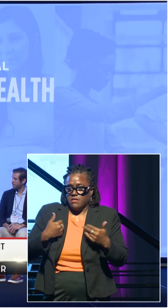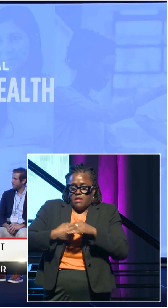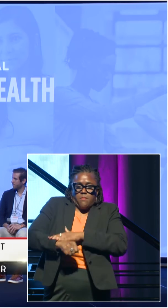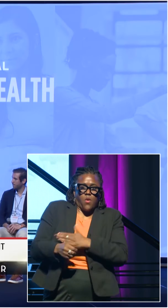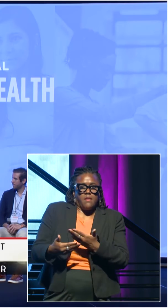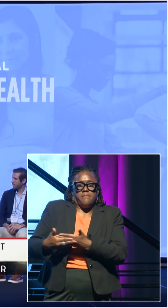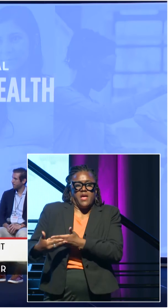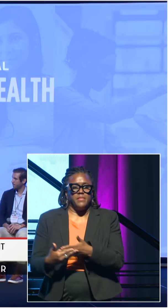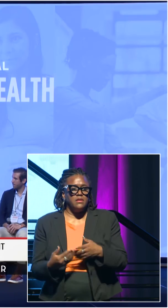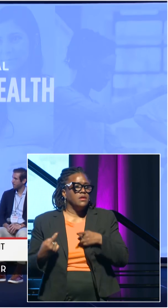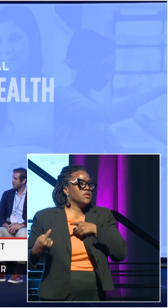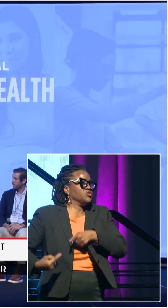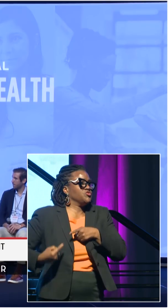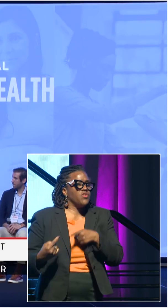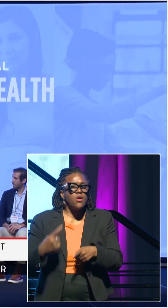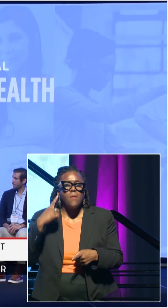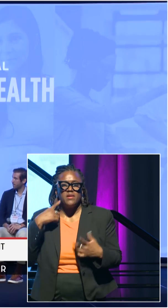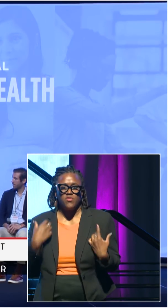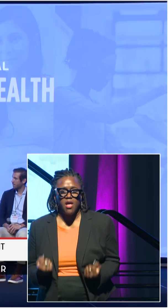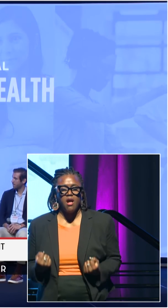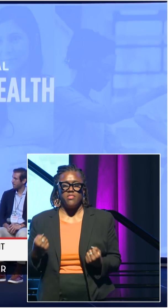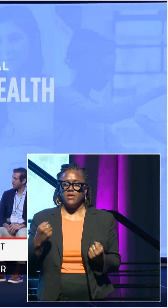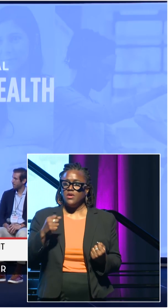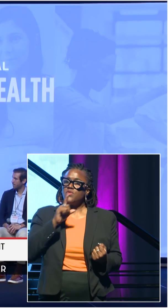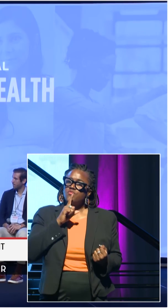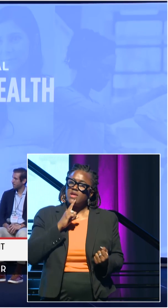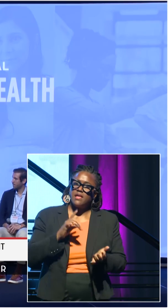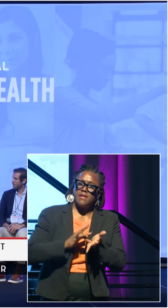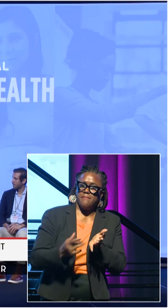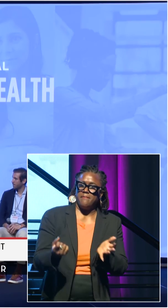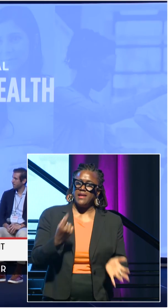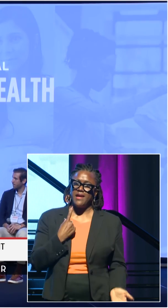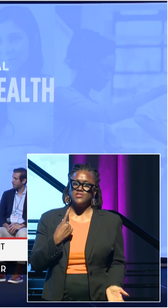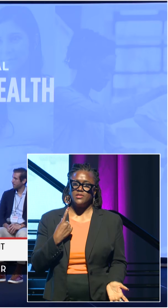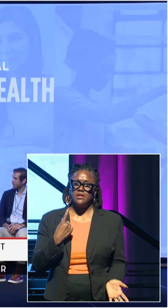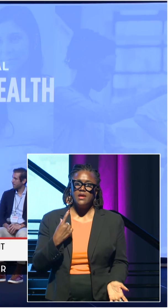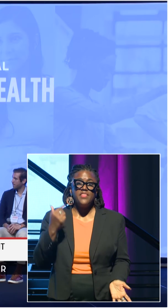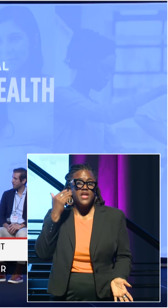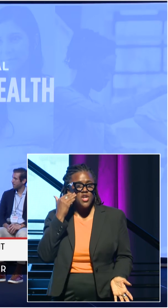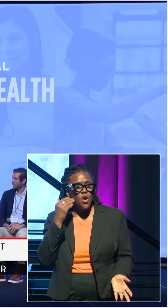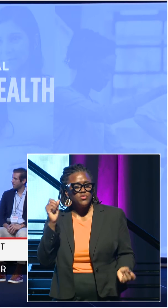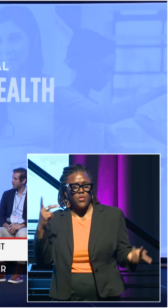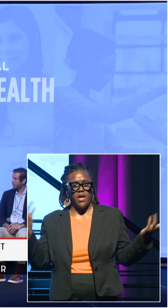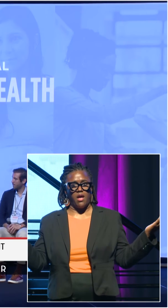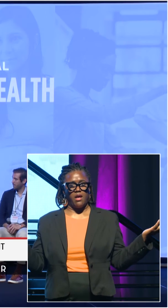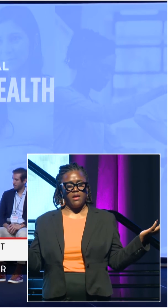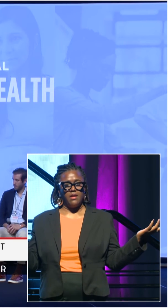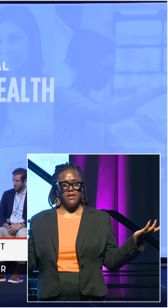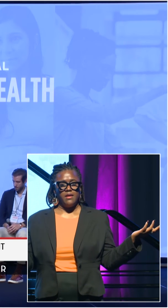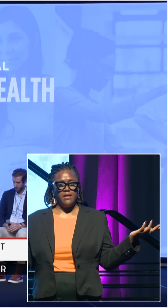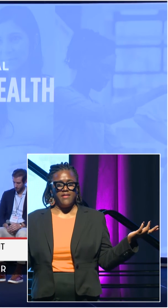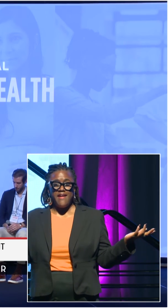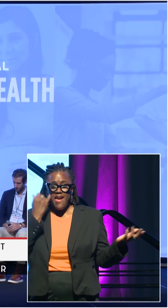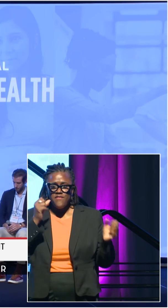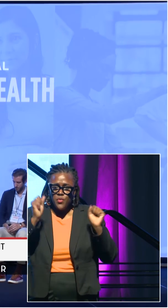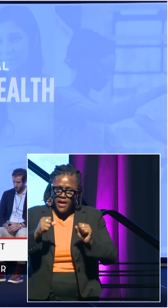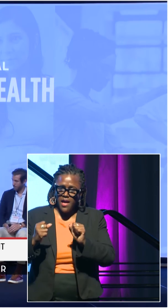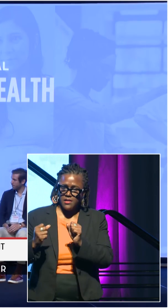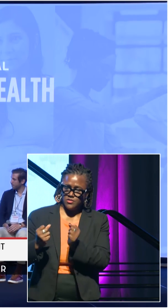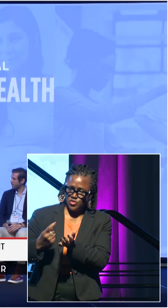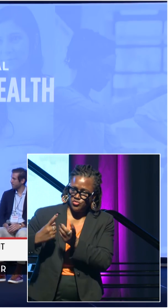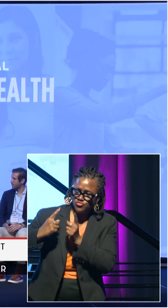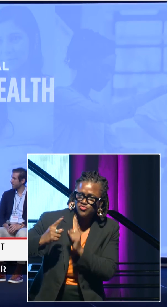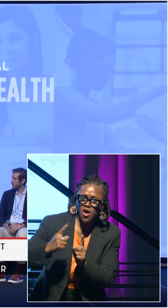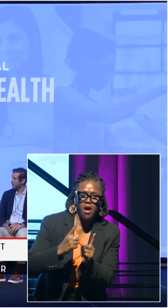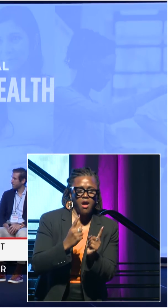who have struggled with mental health, who have taken medication and know it's okay. And if you guys can talk to each other